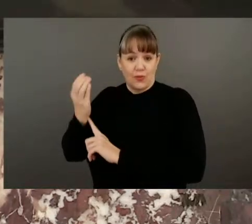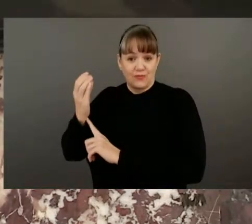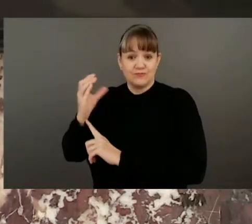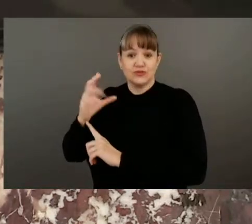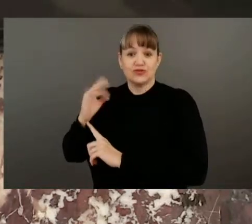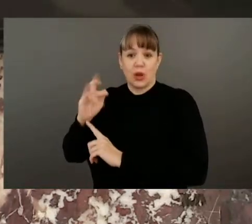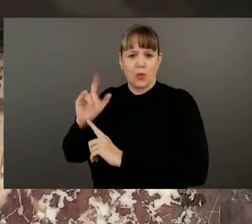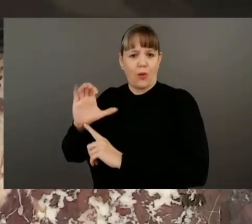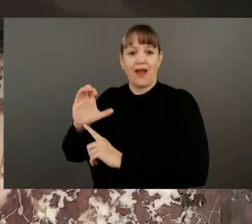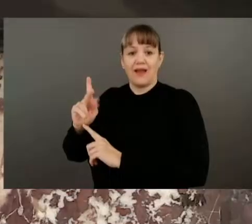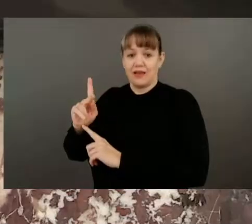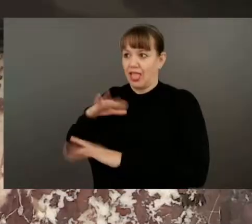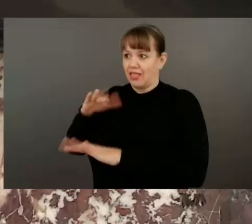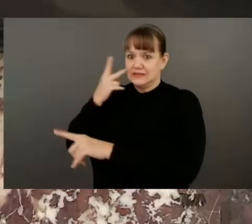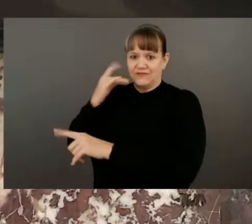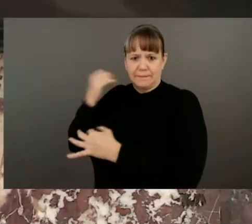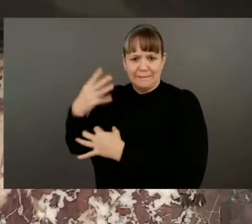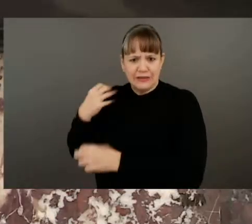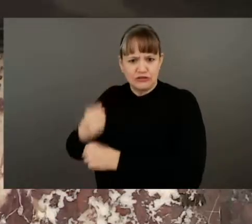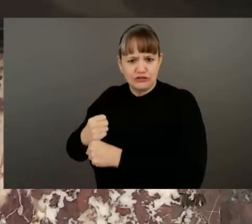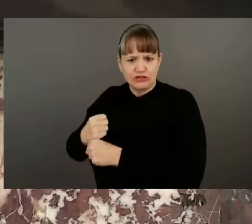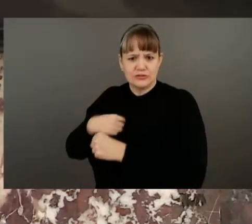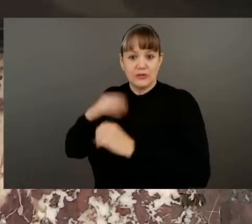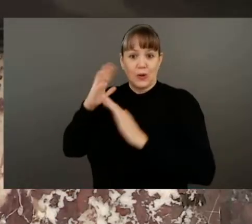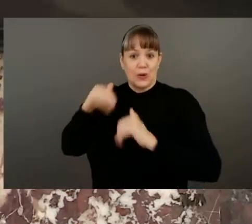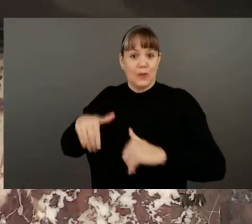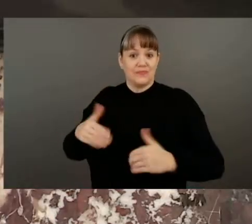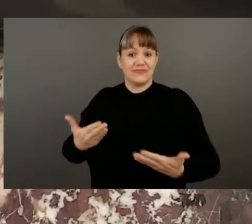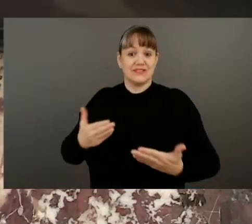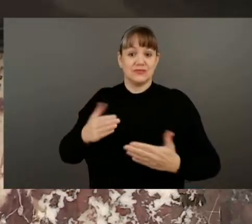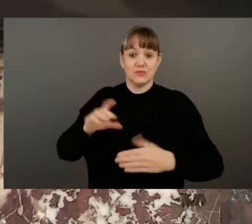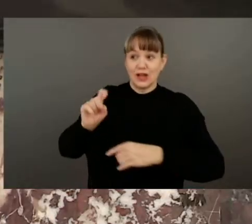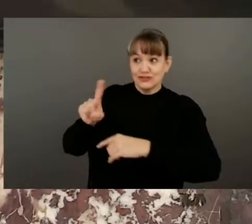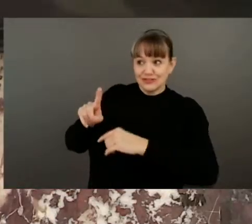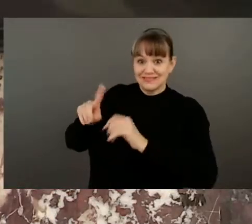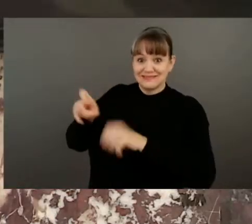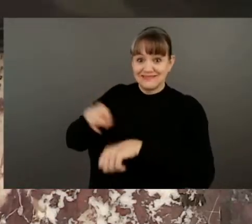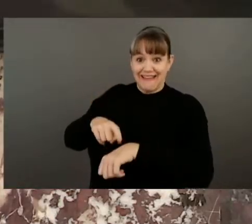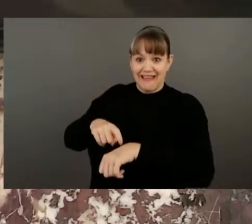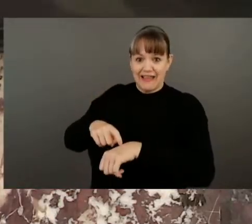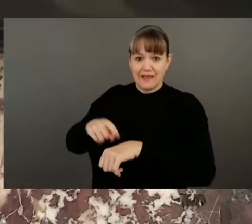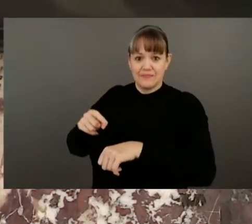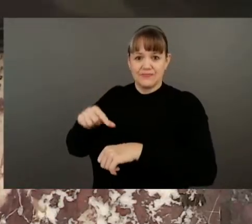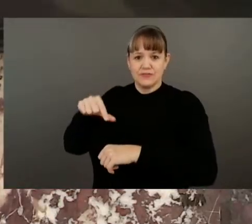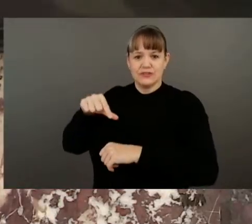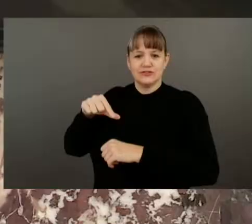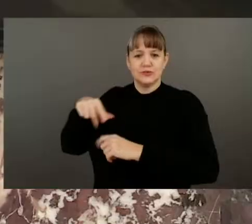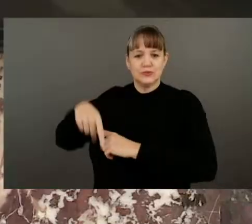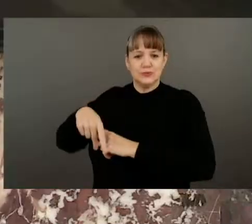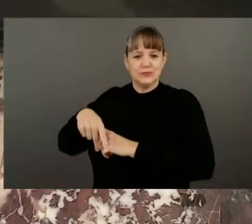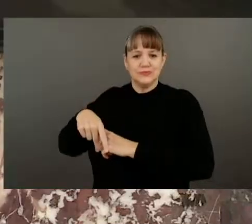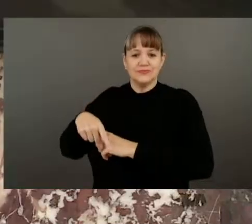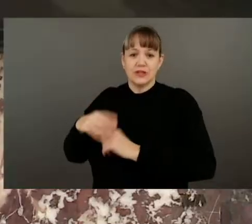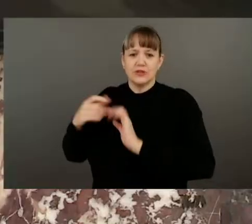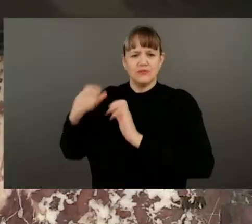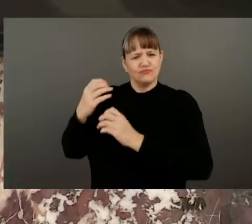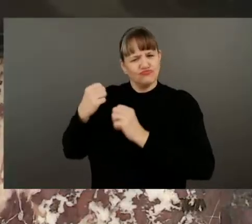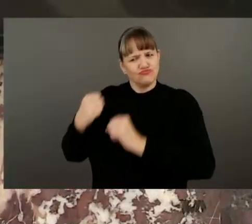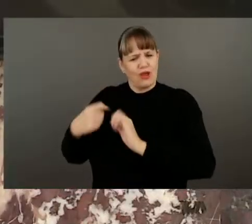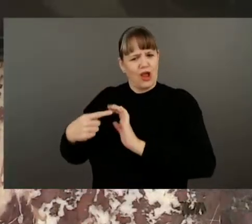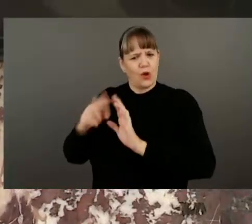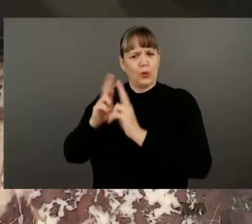QP. She's here as a strong union rep, and please join me in welcoming her to the gallery.